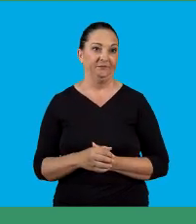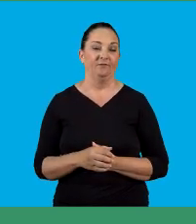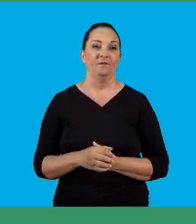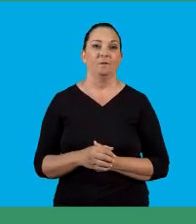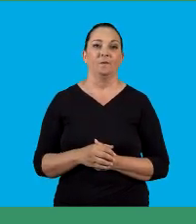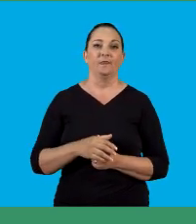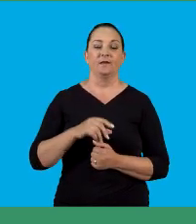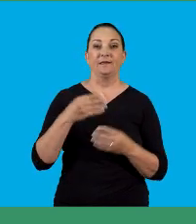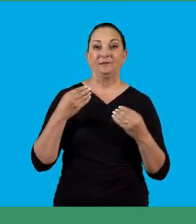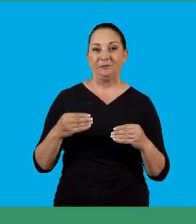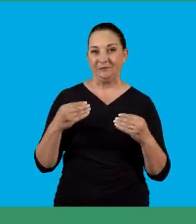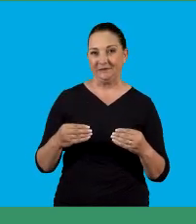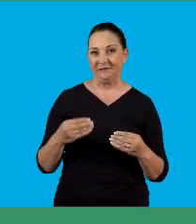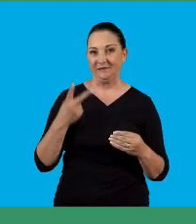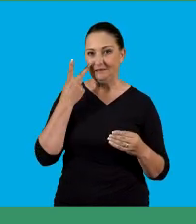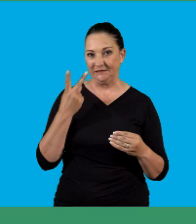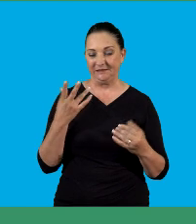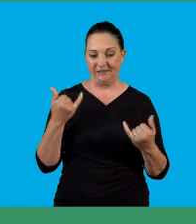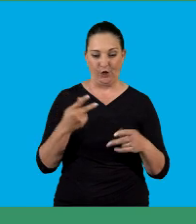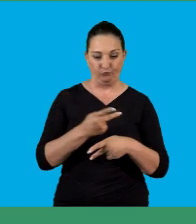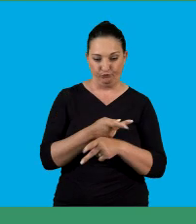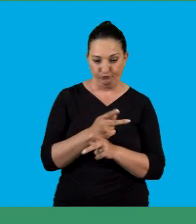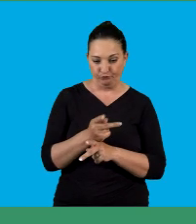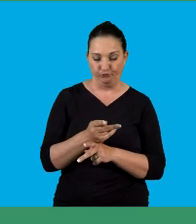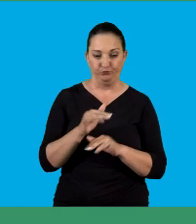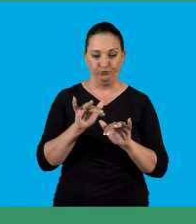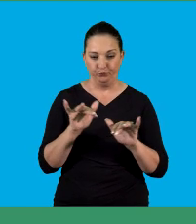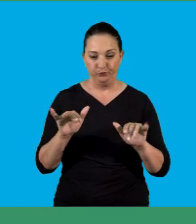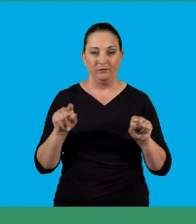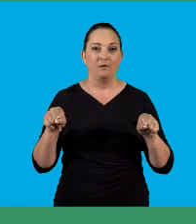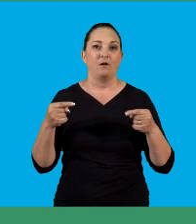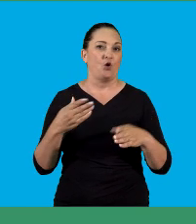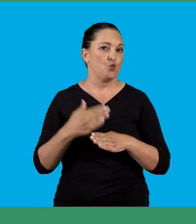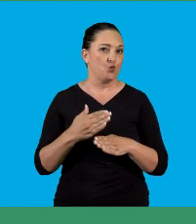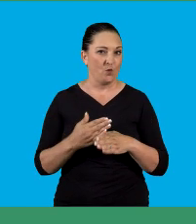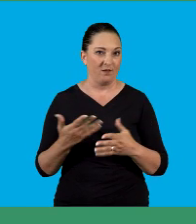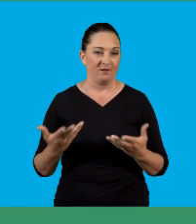work, it becomes a problem for businesses, because it simply means that their production